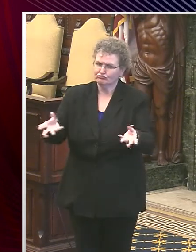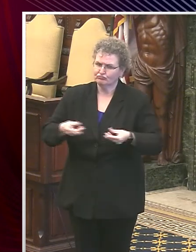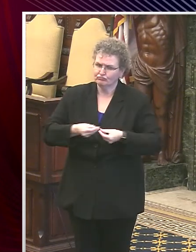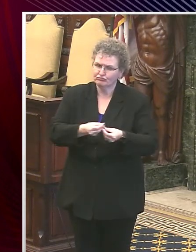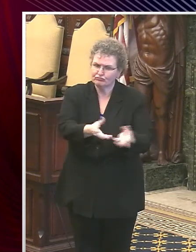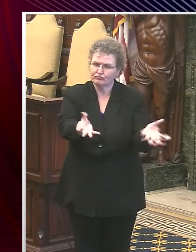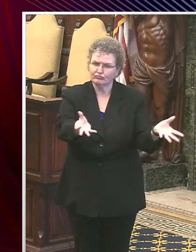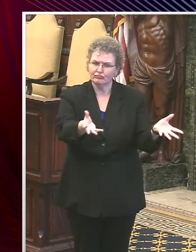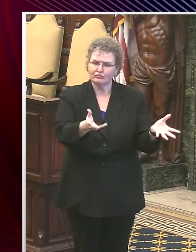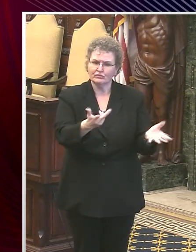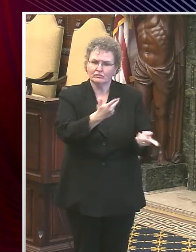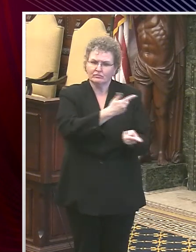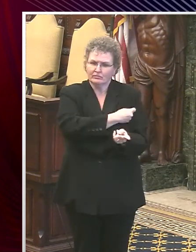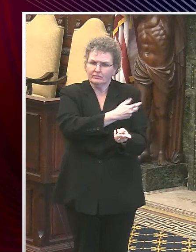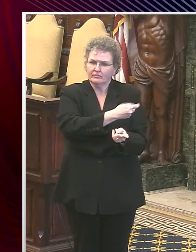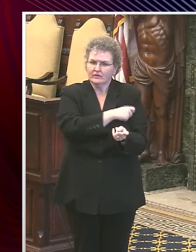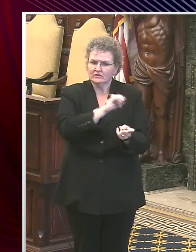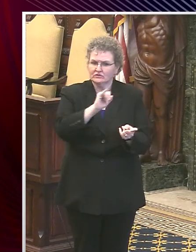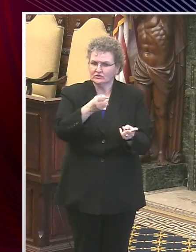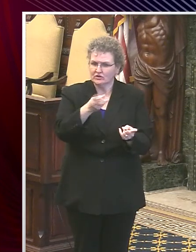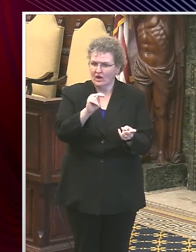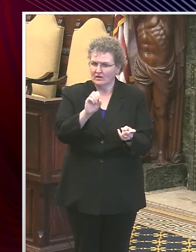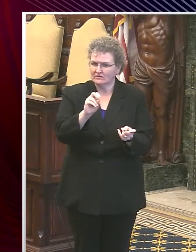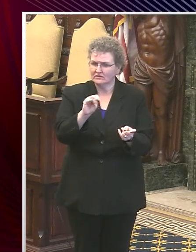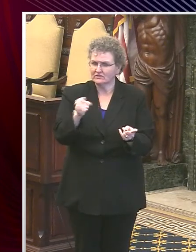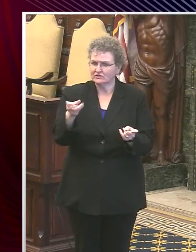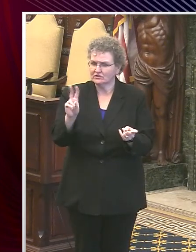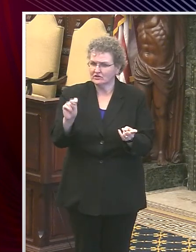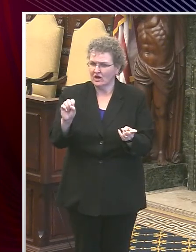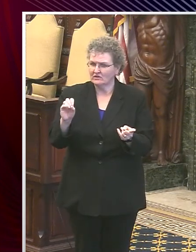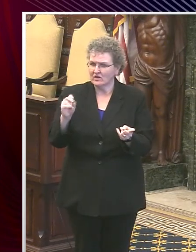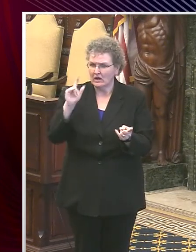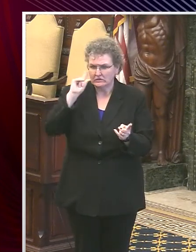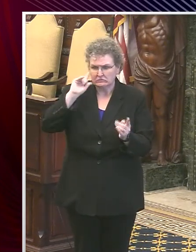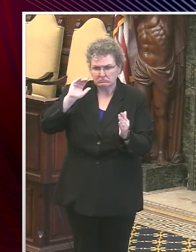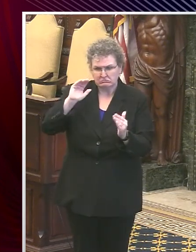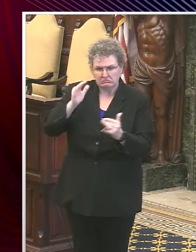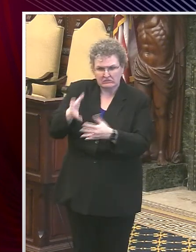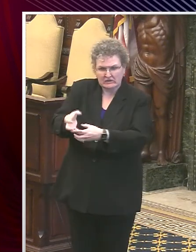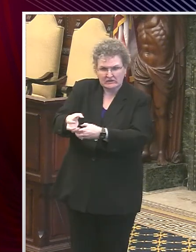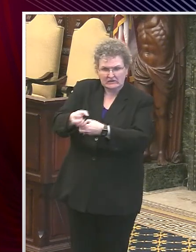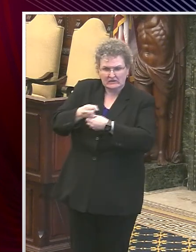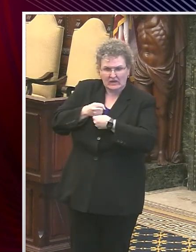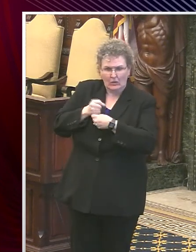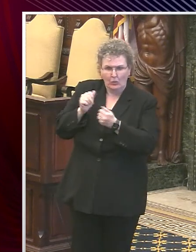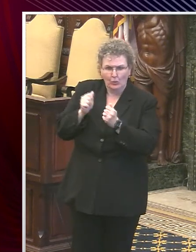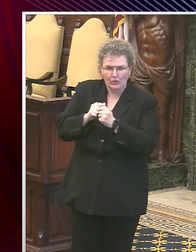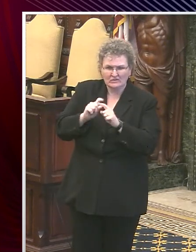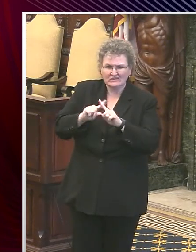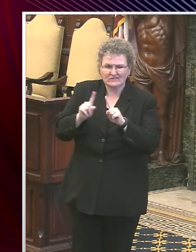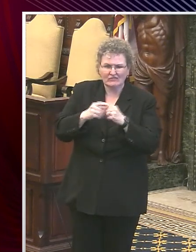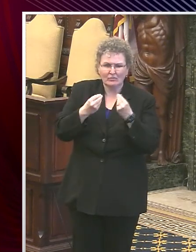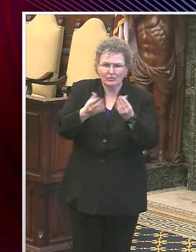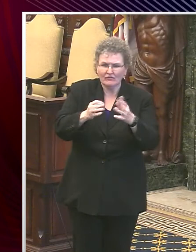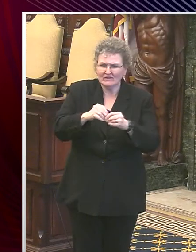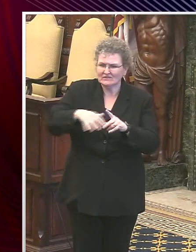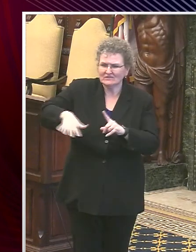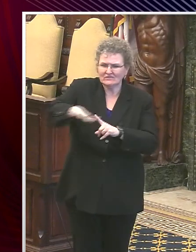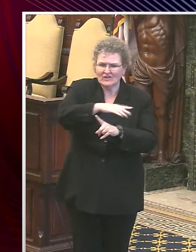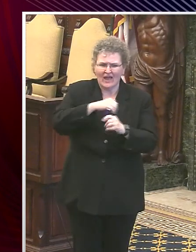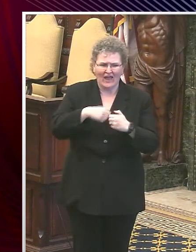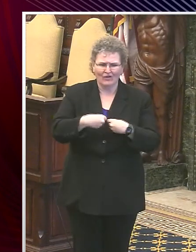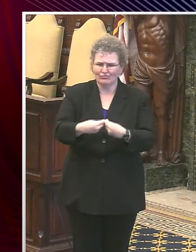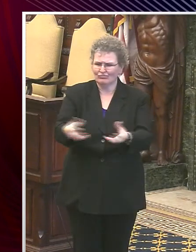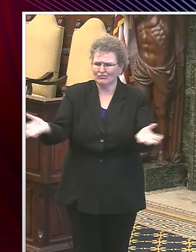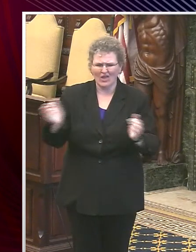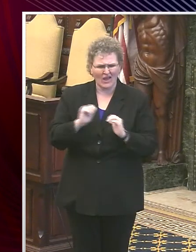many doses of the Johnson & Johnson vaccine that it expects to get among the various vaccine providers in the city? So as I said,